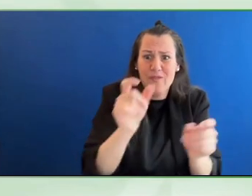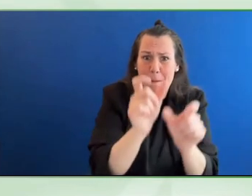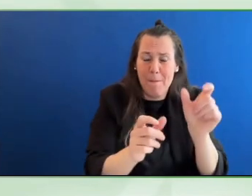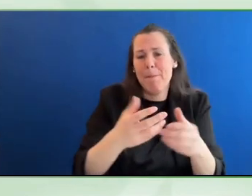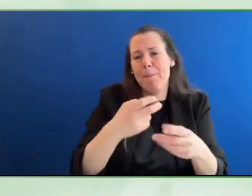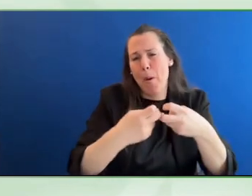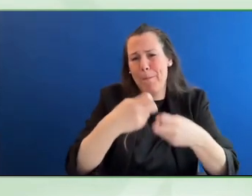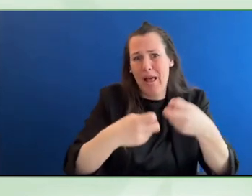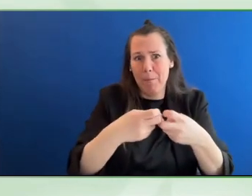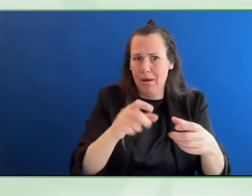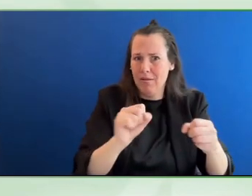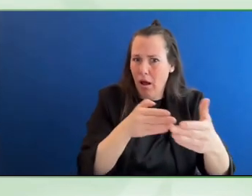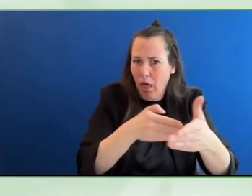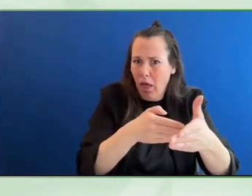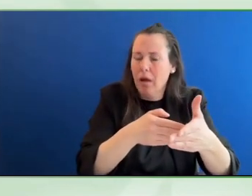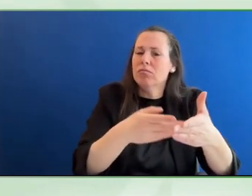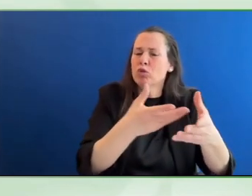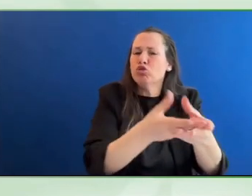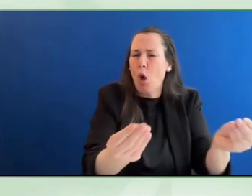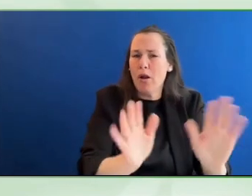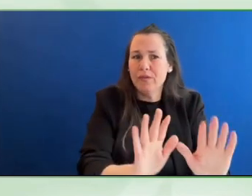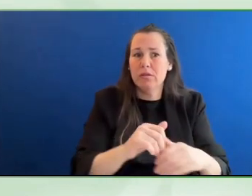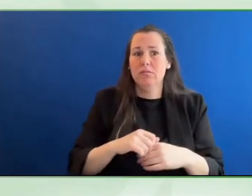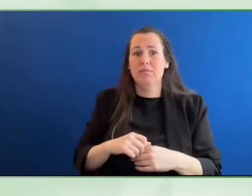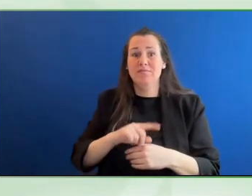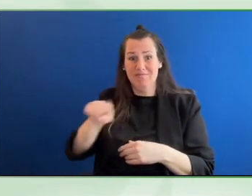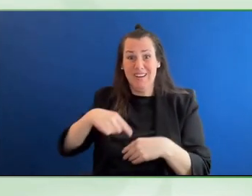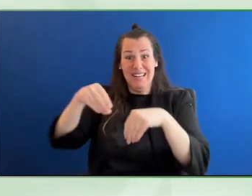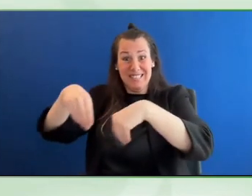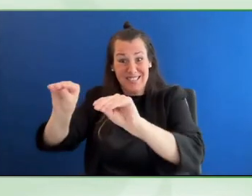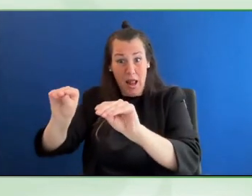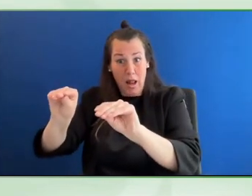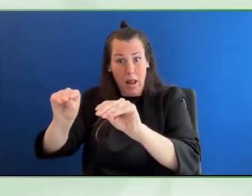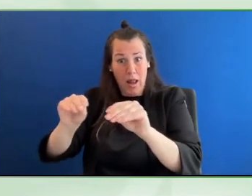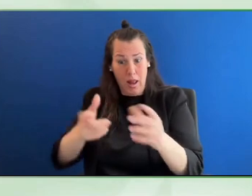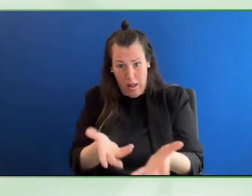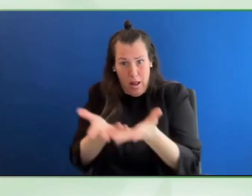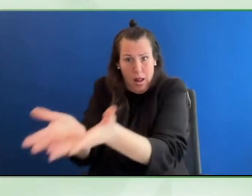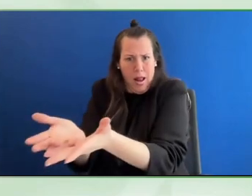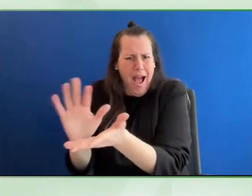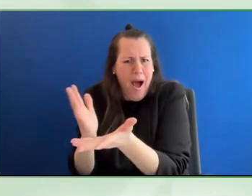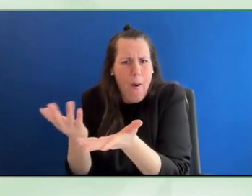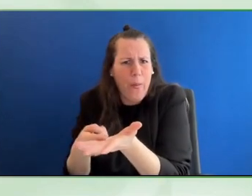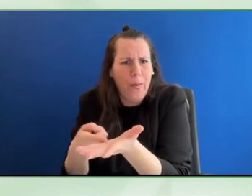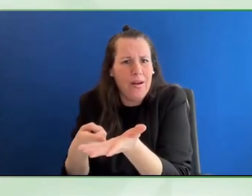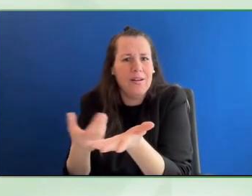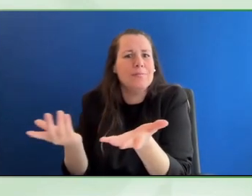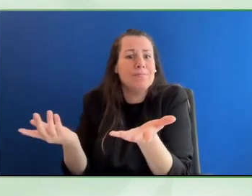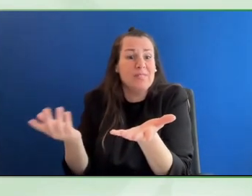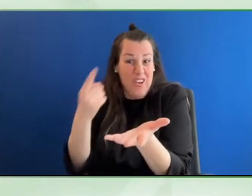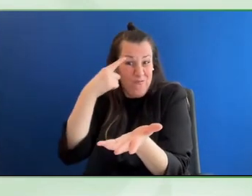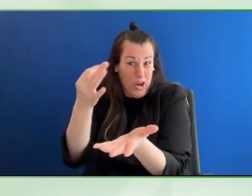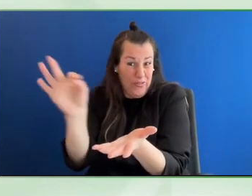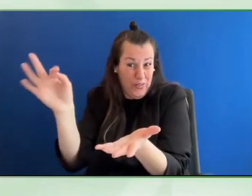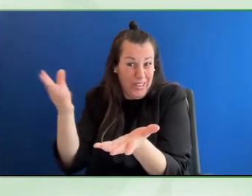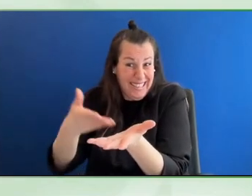the closing just before the closing. So Friday afternoon, come and listen to Gregg and ask all the difficult questions